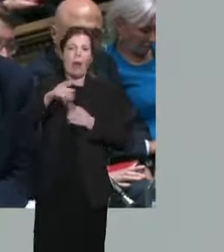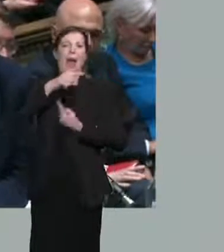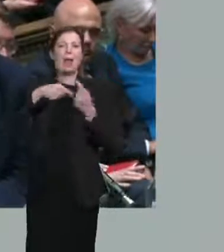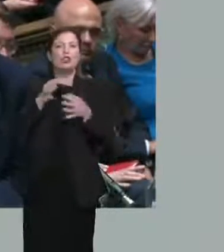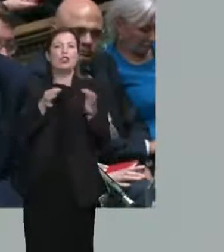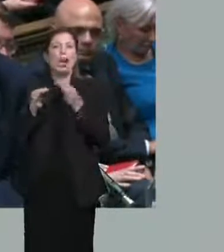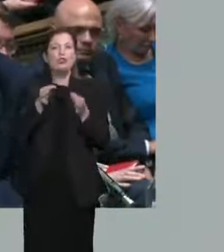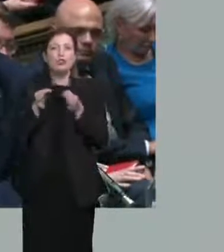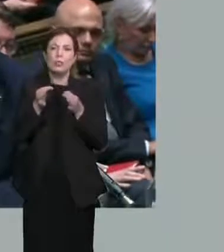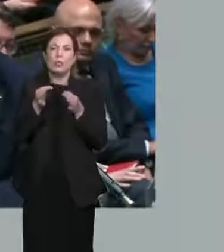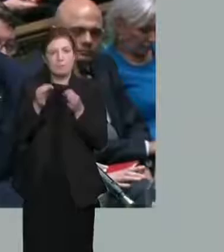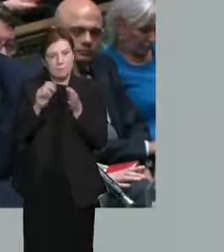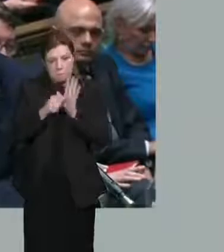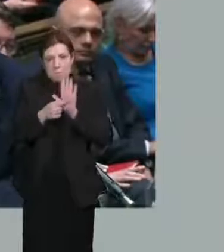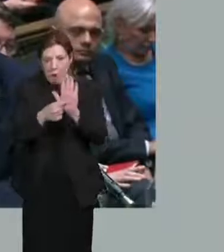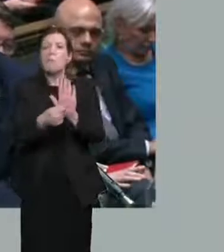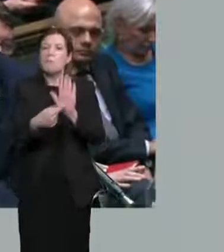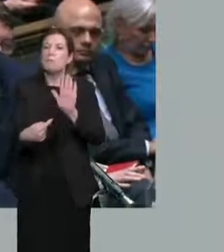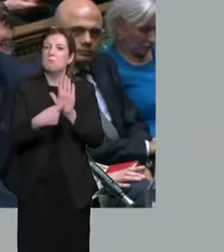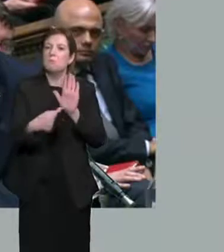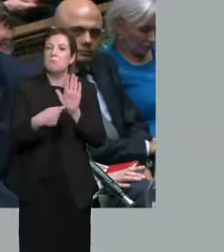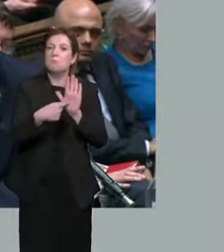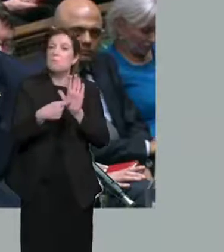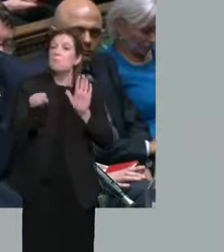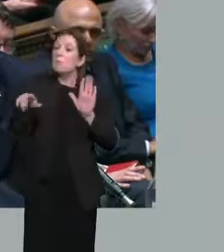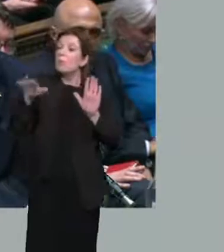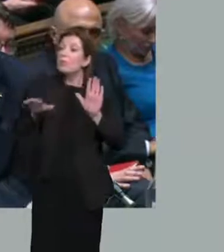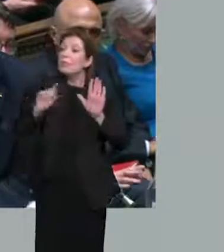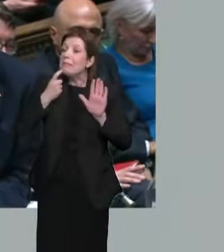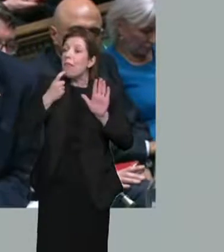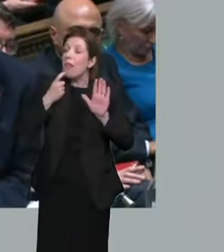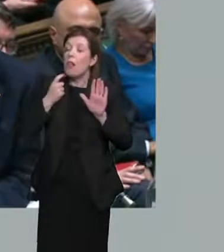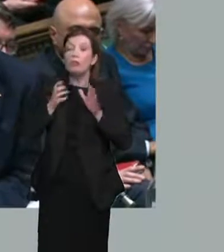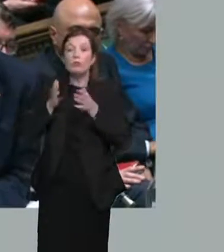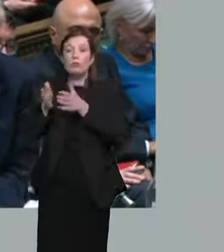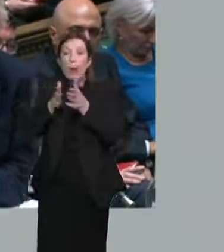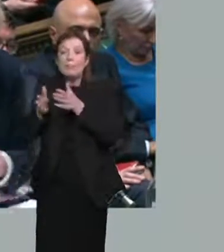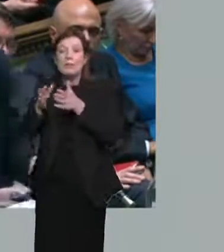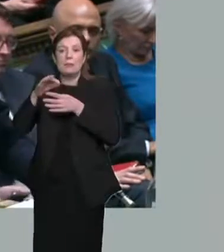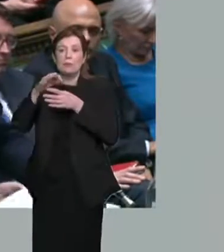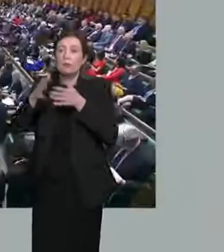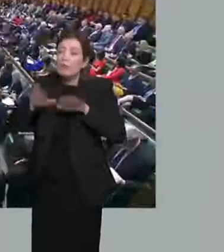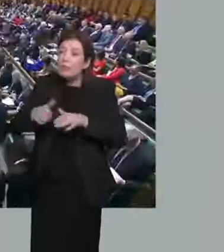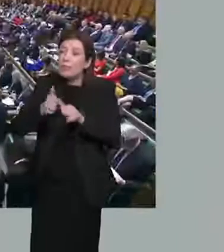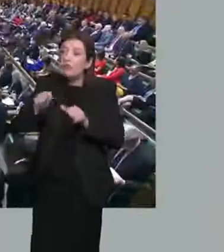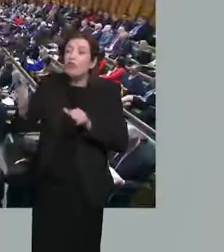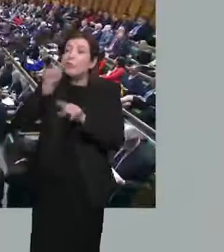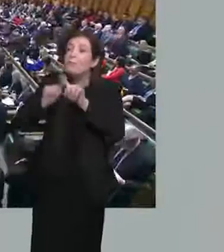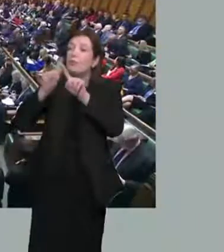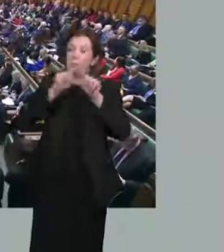strategy, Mr. Speaker, that will address the needs of British steel, British ceramics, and the whole of British industry.